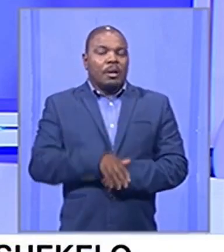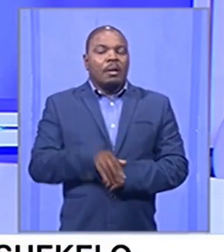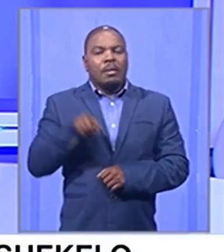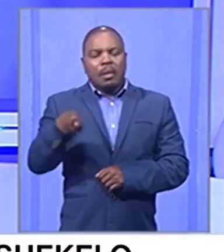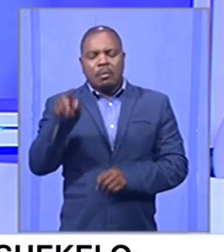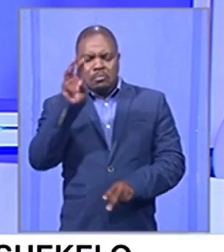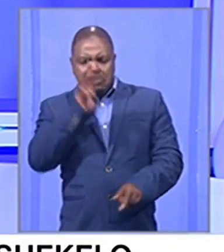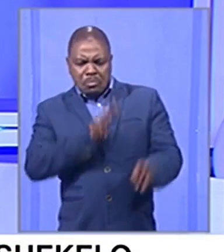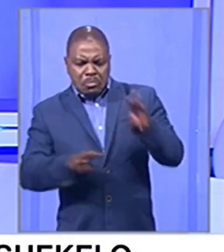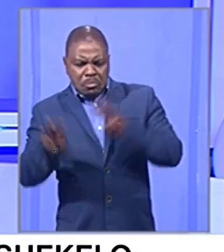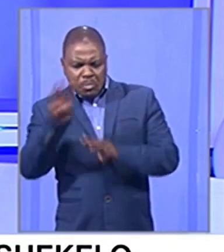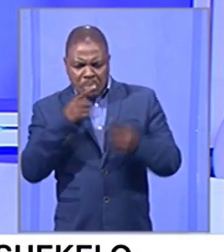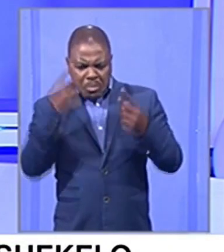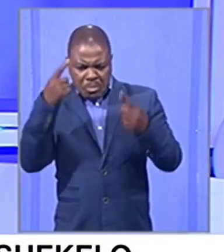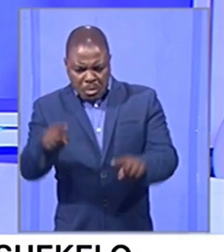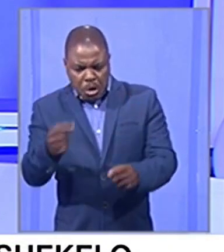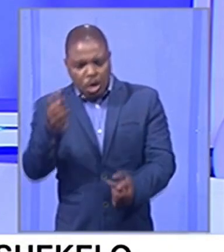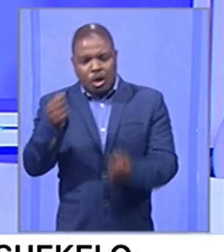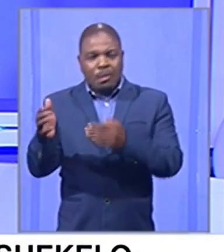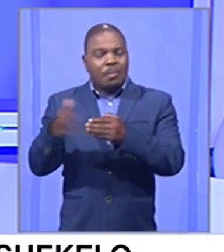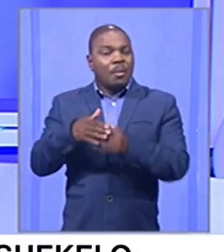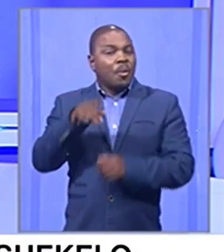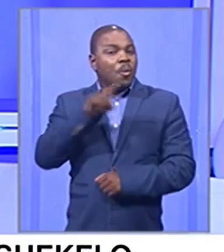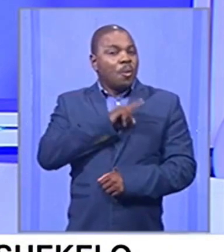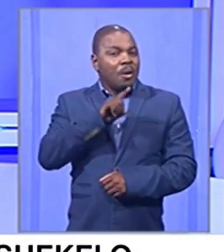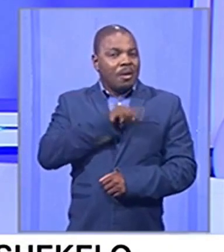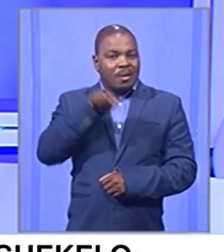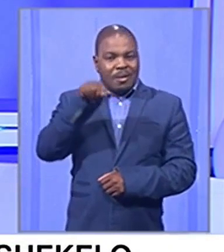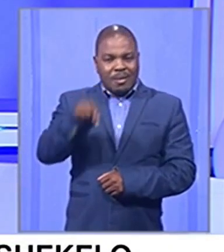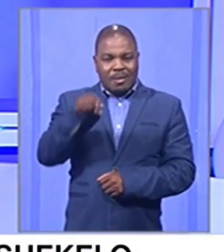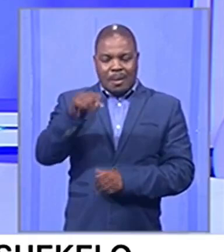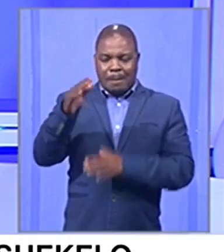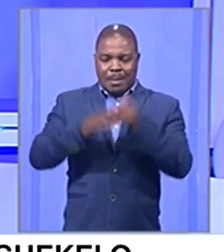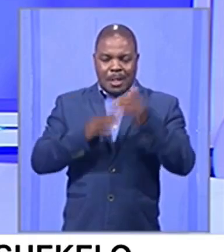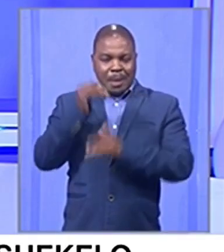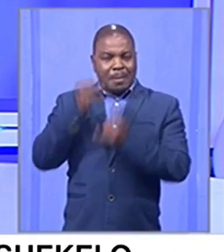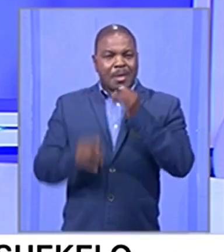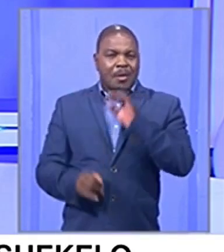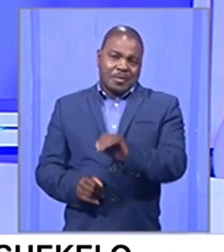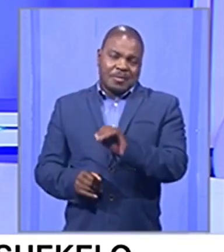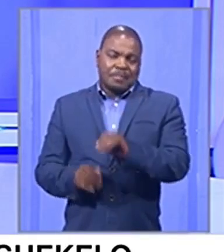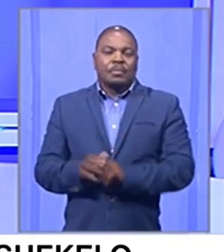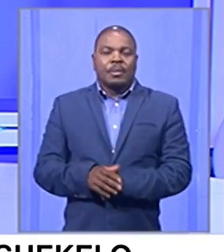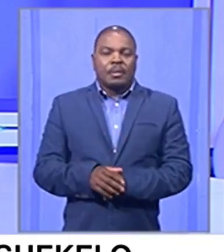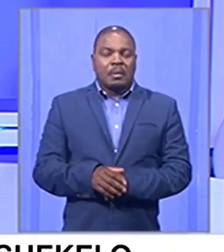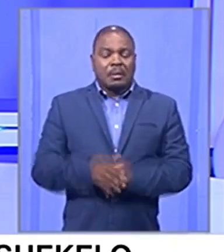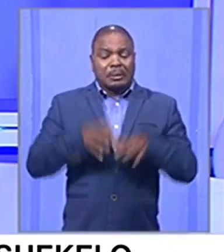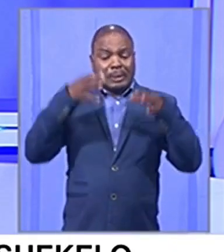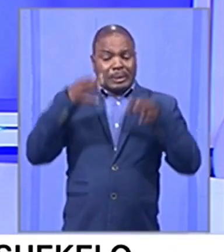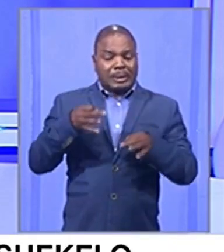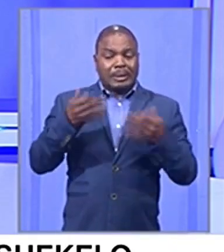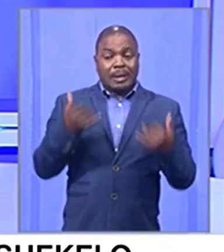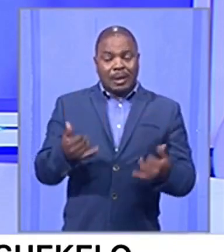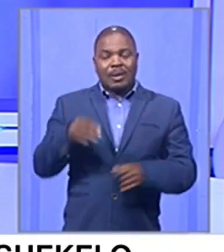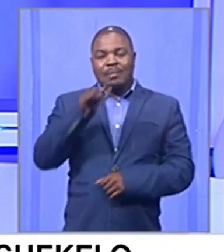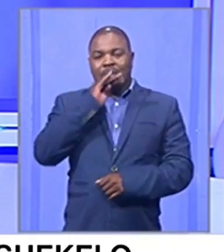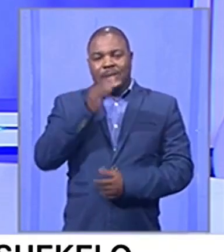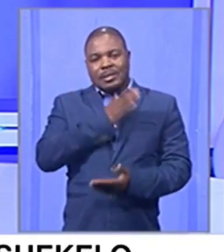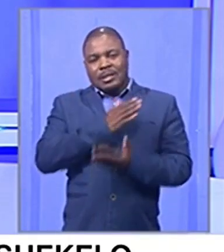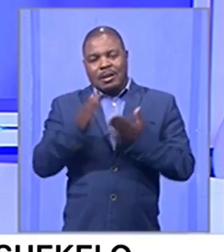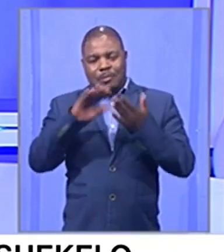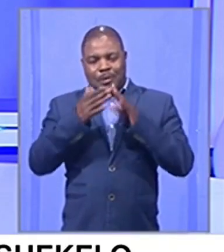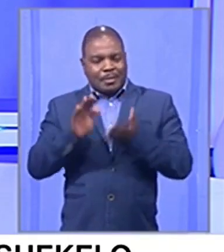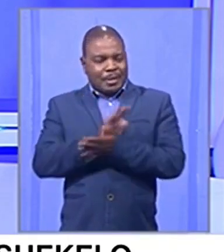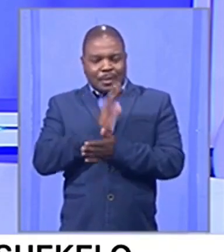badiri ba sweditse go tswala kgotlatshekelo eno ka ntlha diphoso mo kagong eo. Tshwetso eno e tlogetse bangwe ba baagi